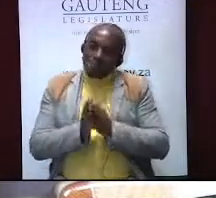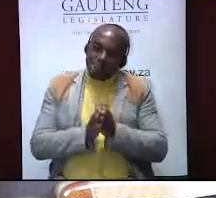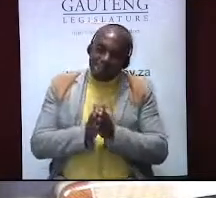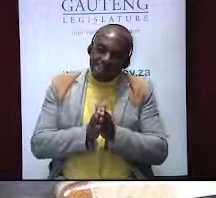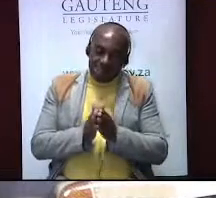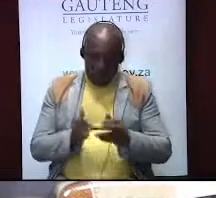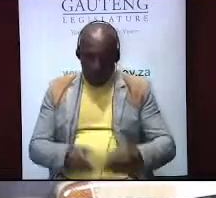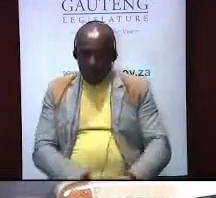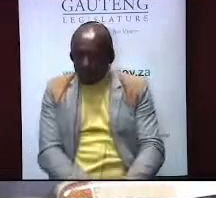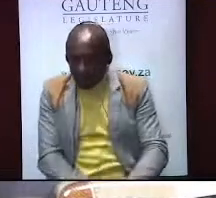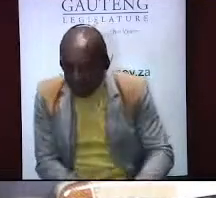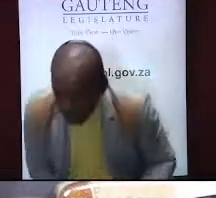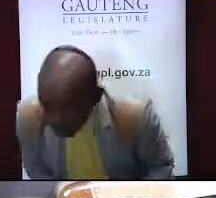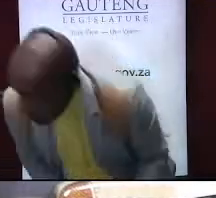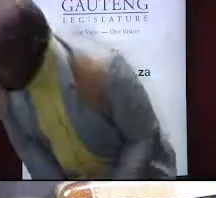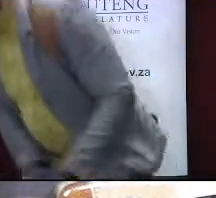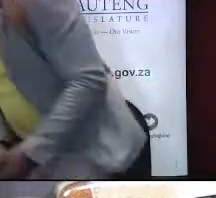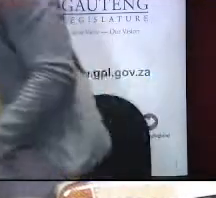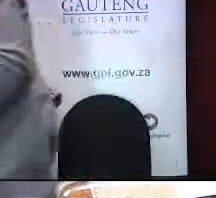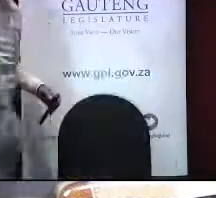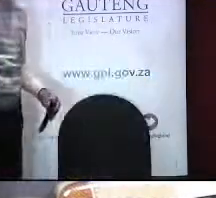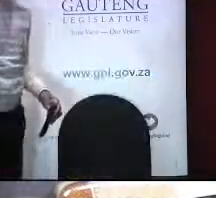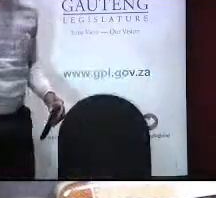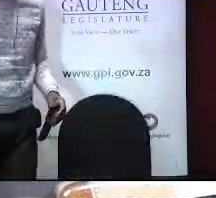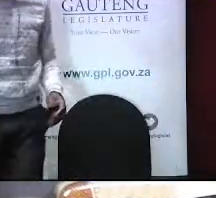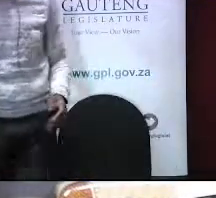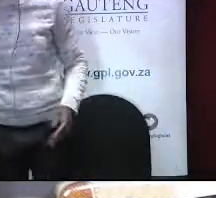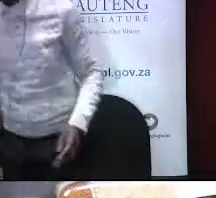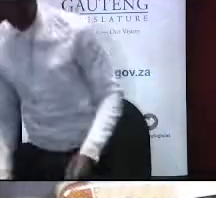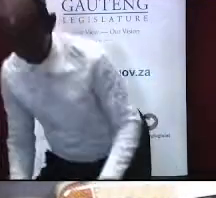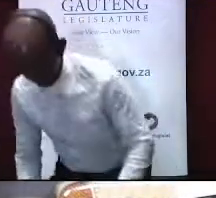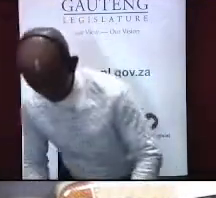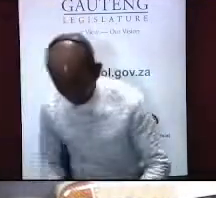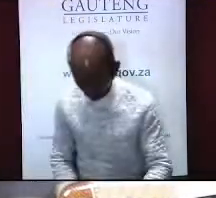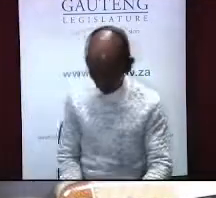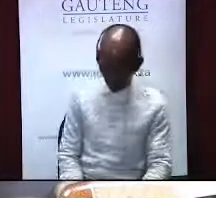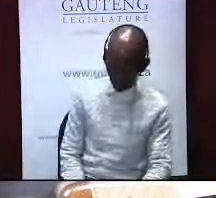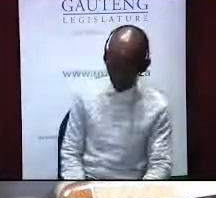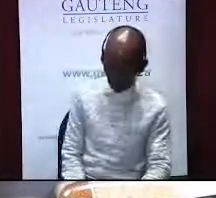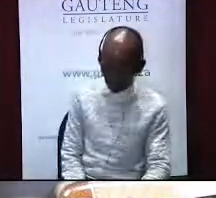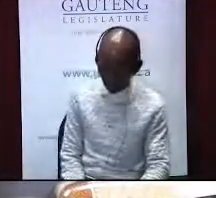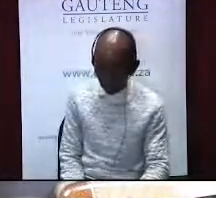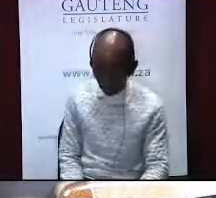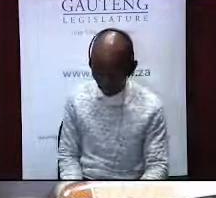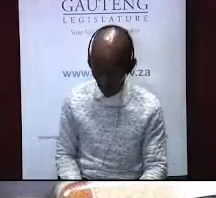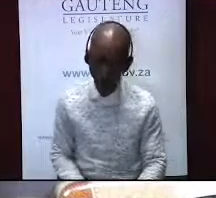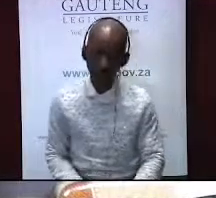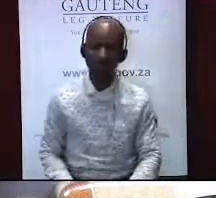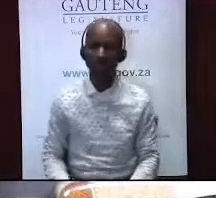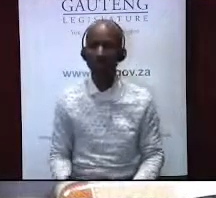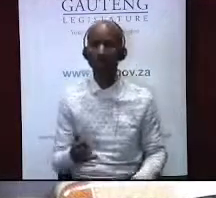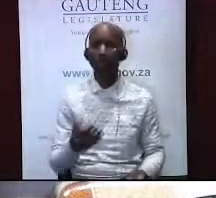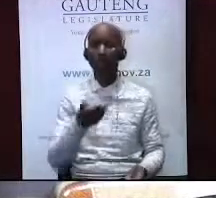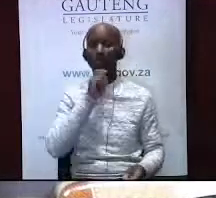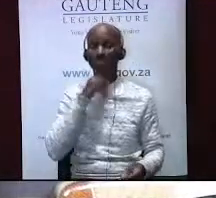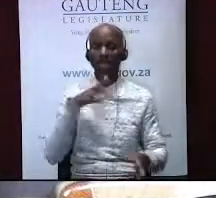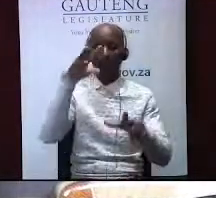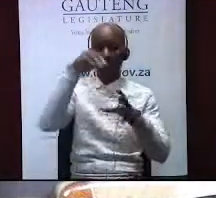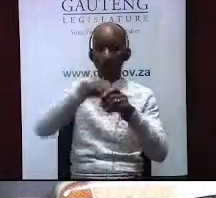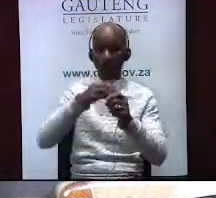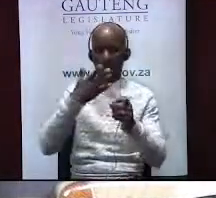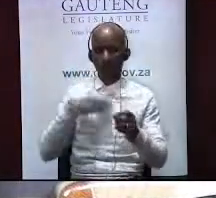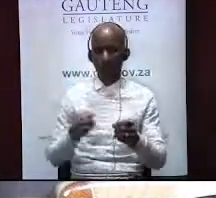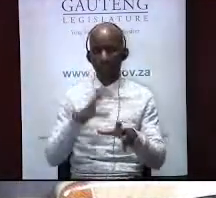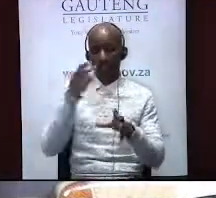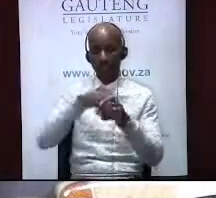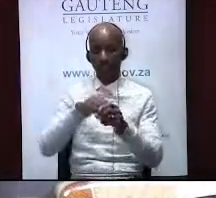I'm now going to take inputs, and I would like the inputs to focus on the presentations that were made so